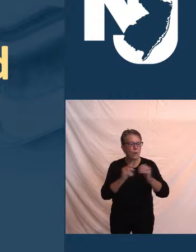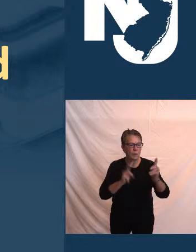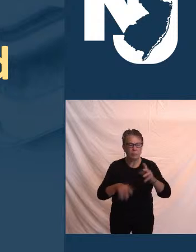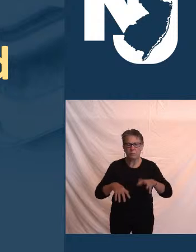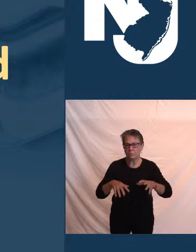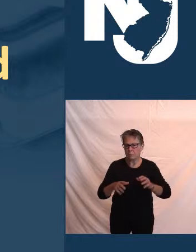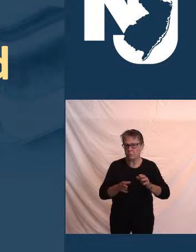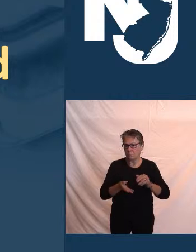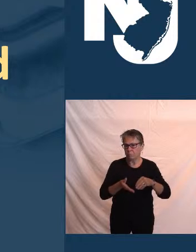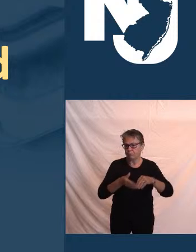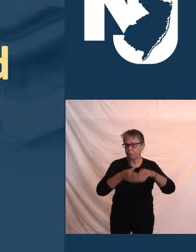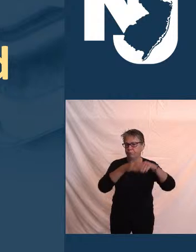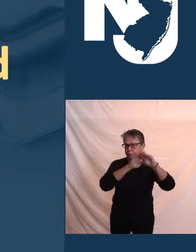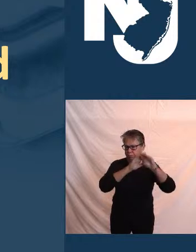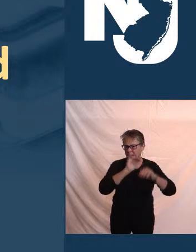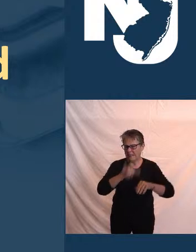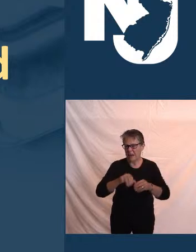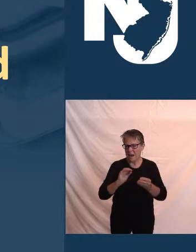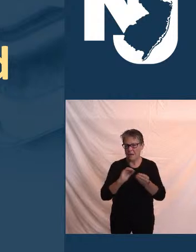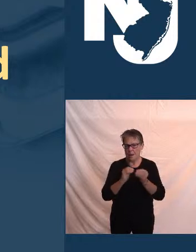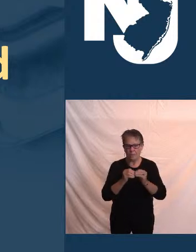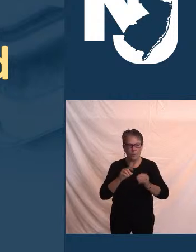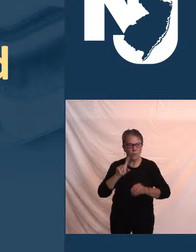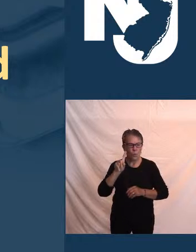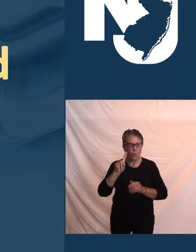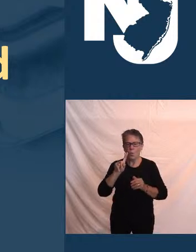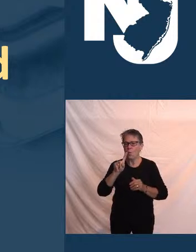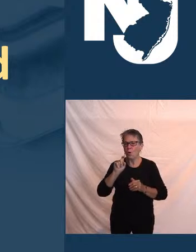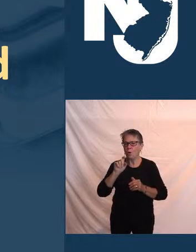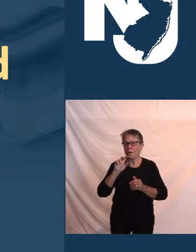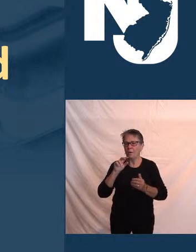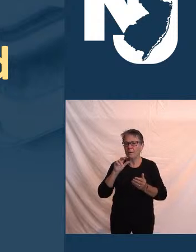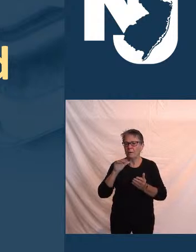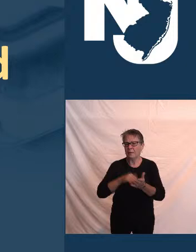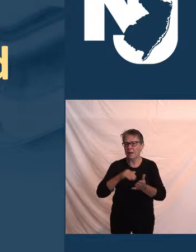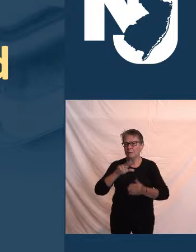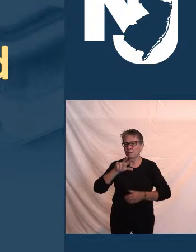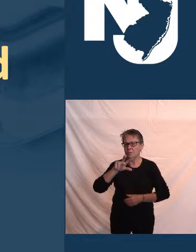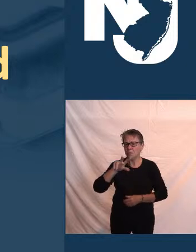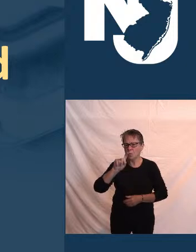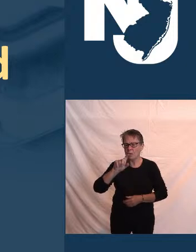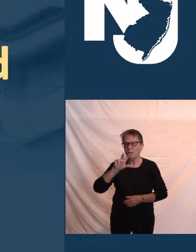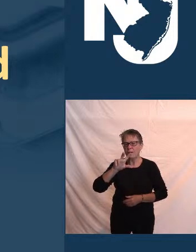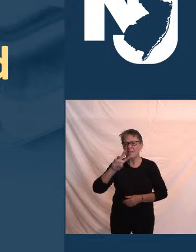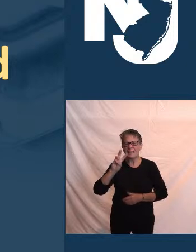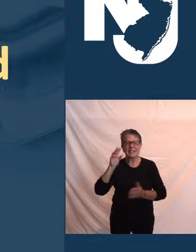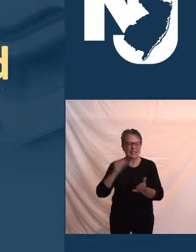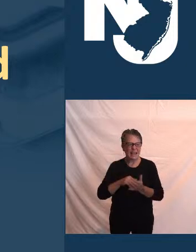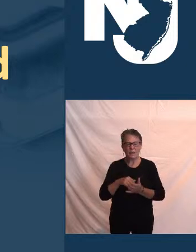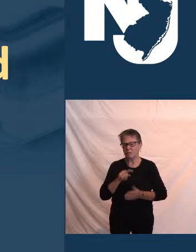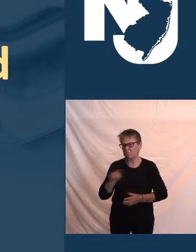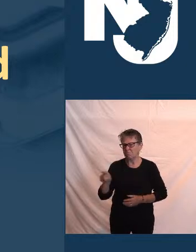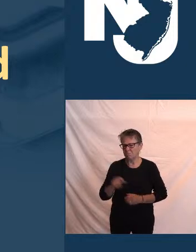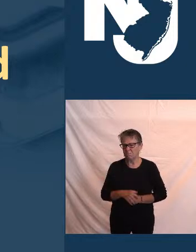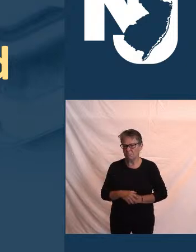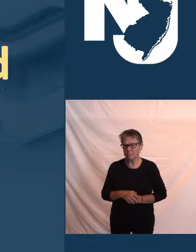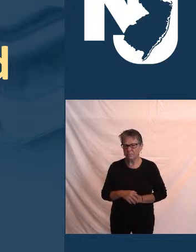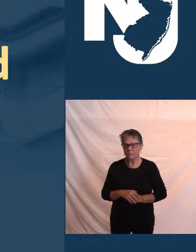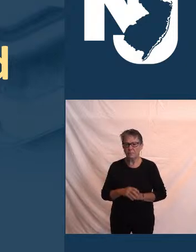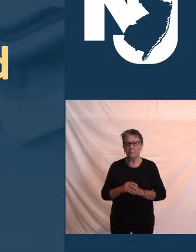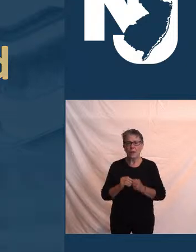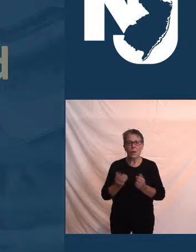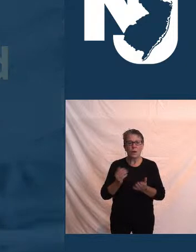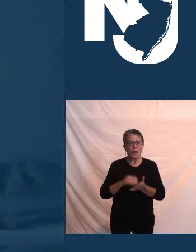people who receive the Pfizer vaccine specifically decide that the time is right to get their booster.